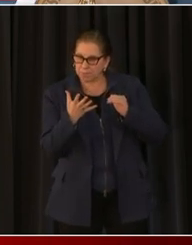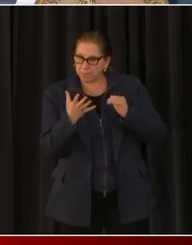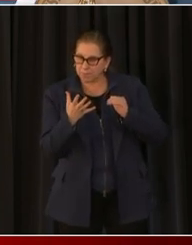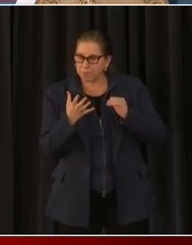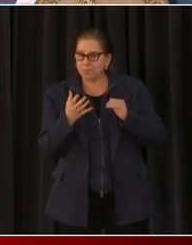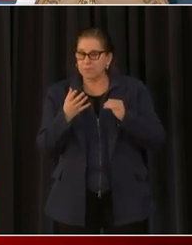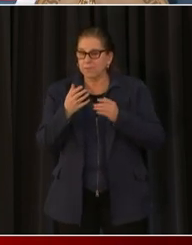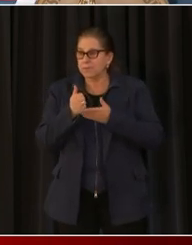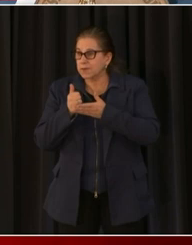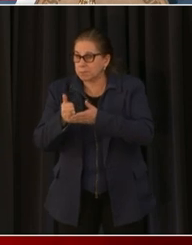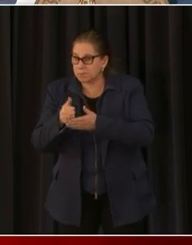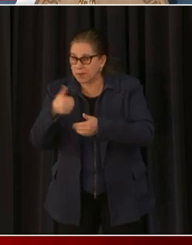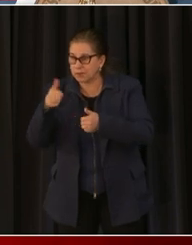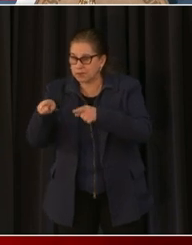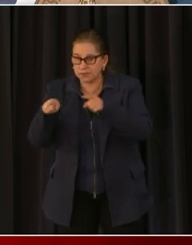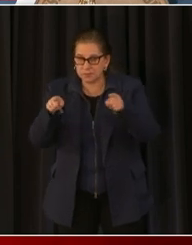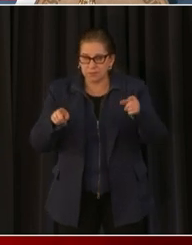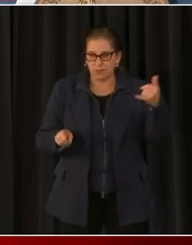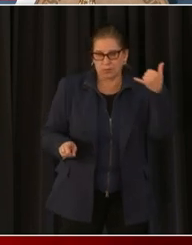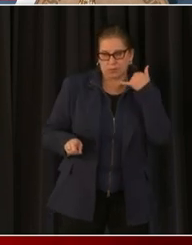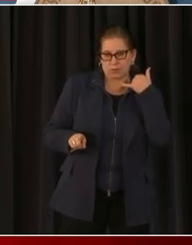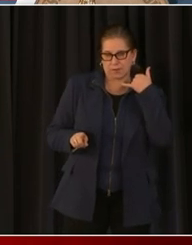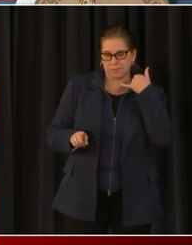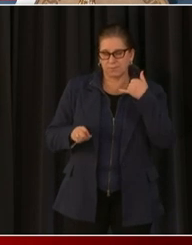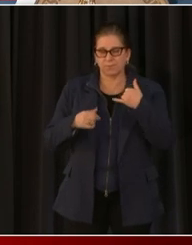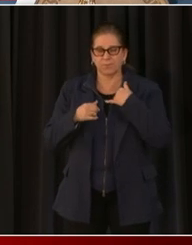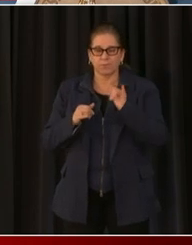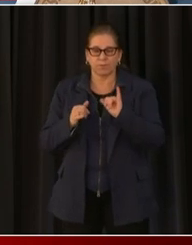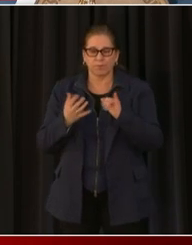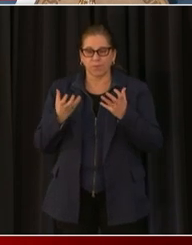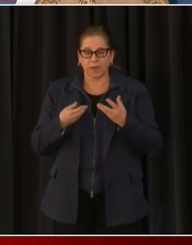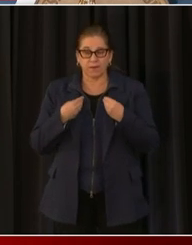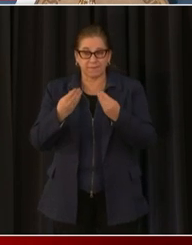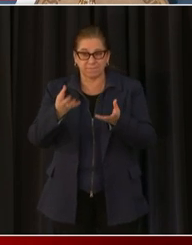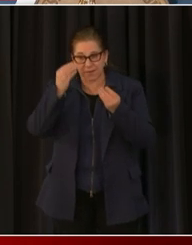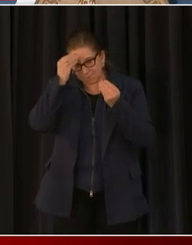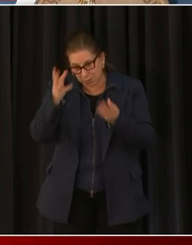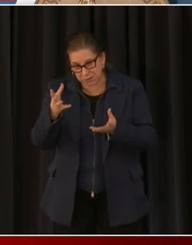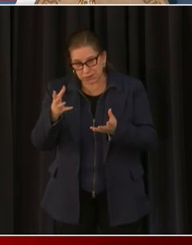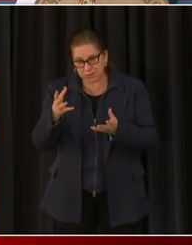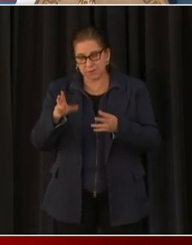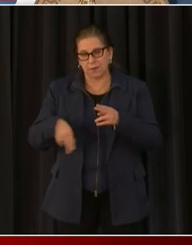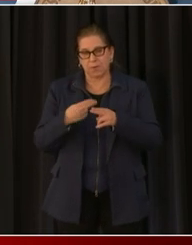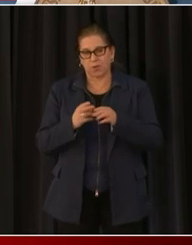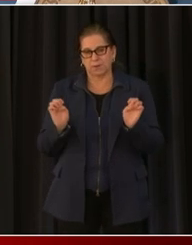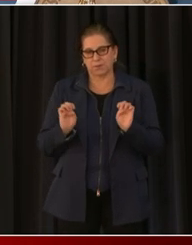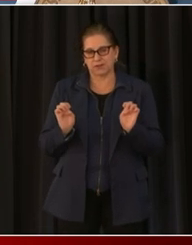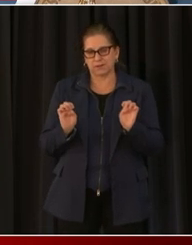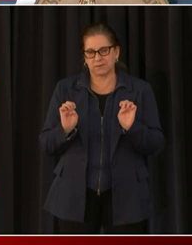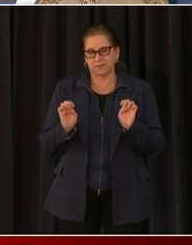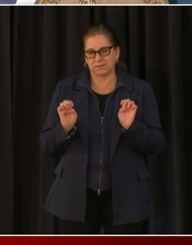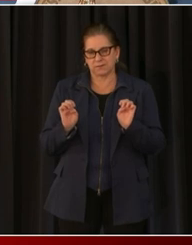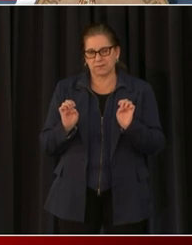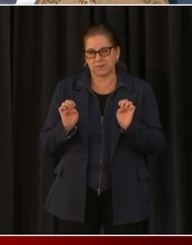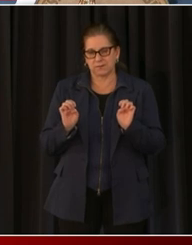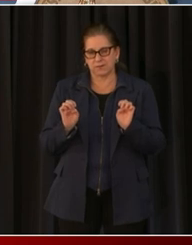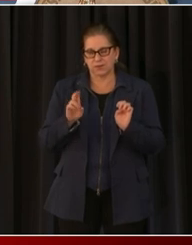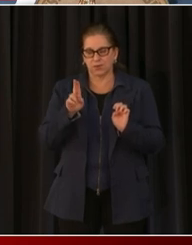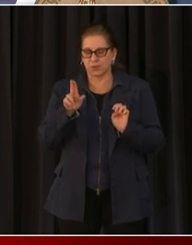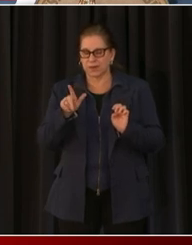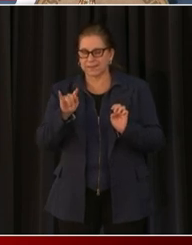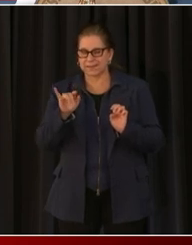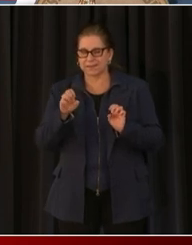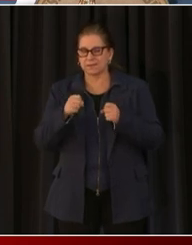us. We also want to provide some information about emergency utility